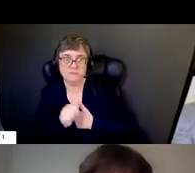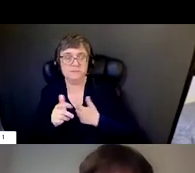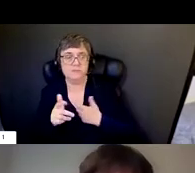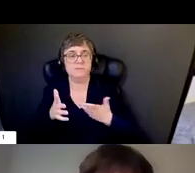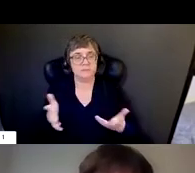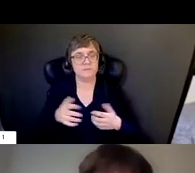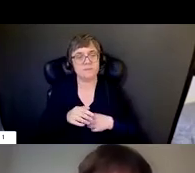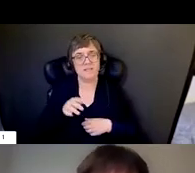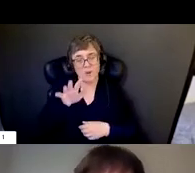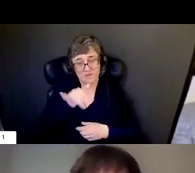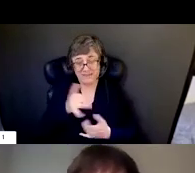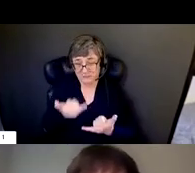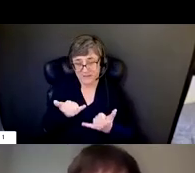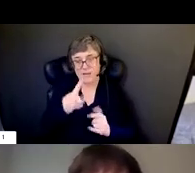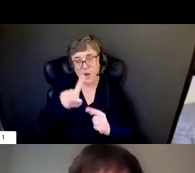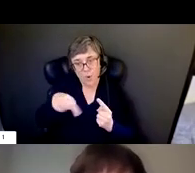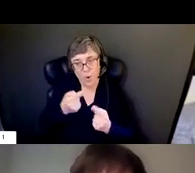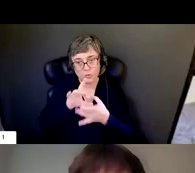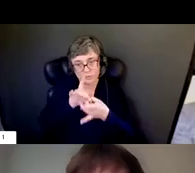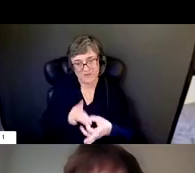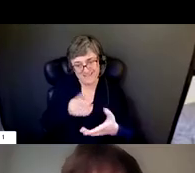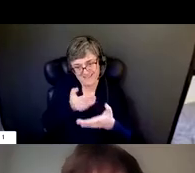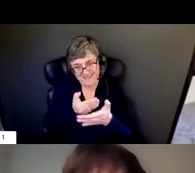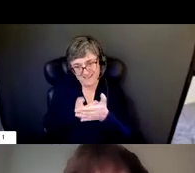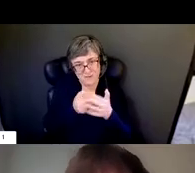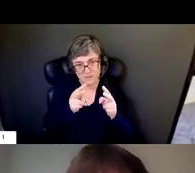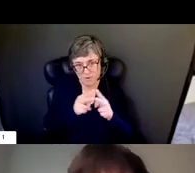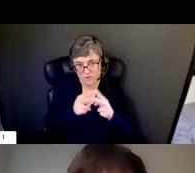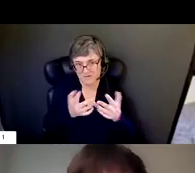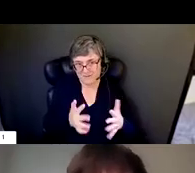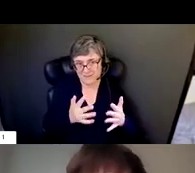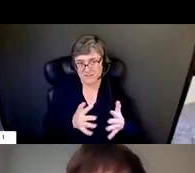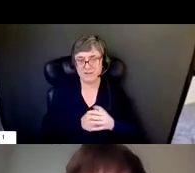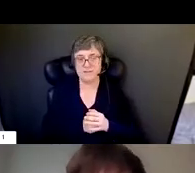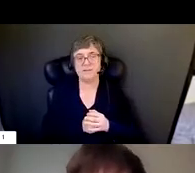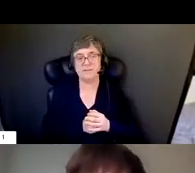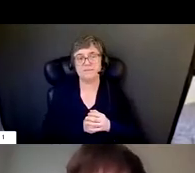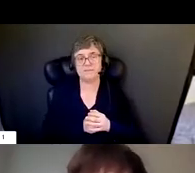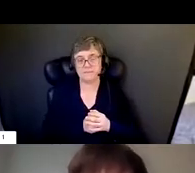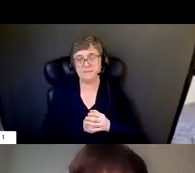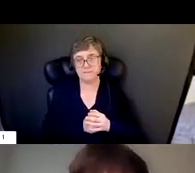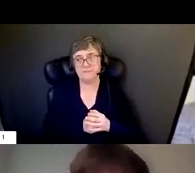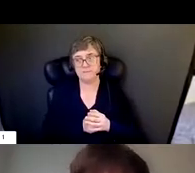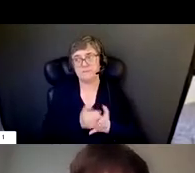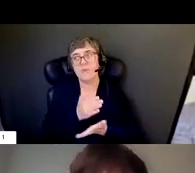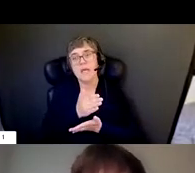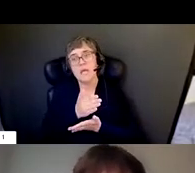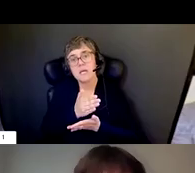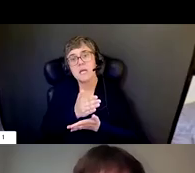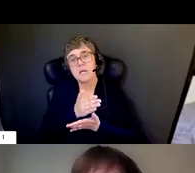partner context. The legislation goes on to identify certain behaviors as coercive and